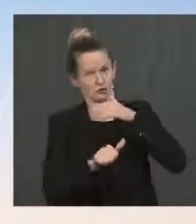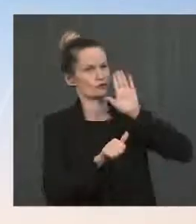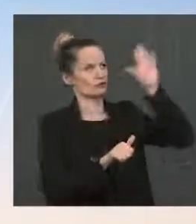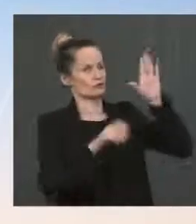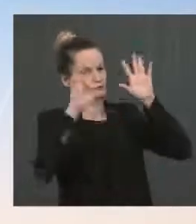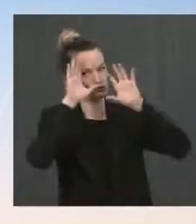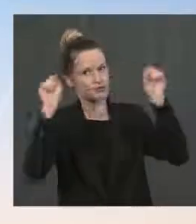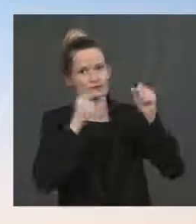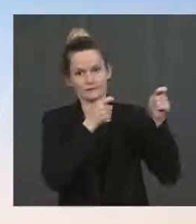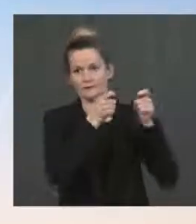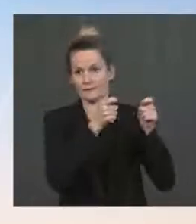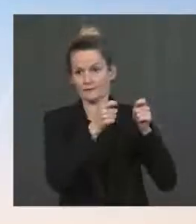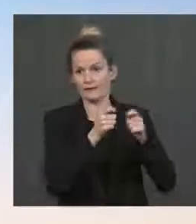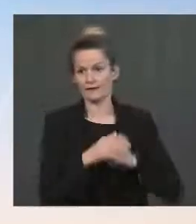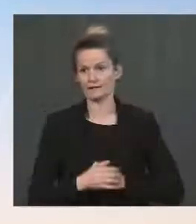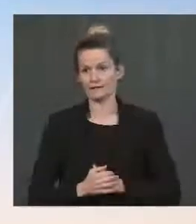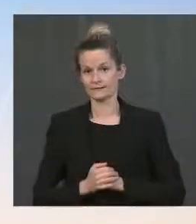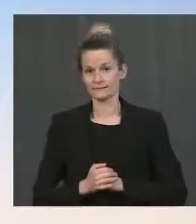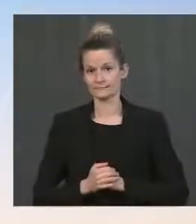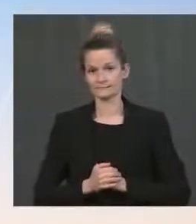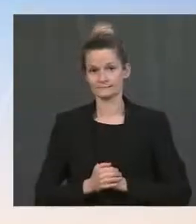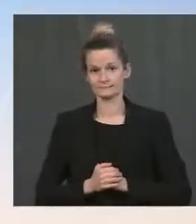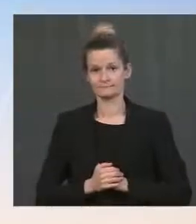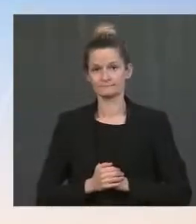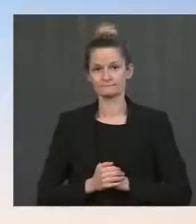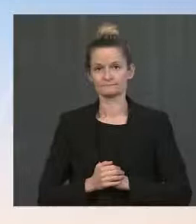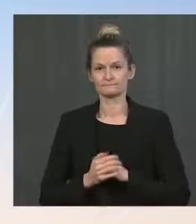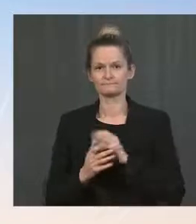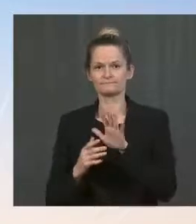Thanks, Jen. Mr. Secretary Frank, could you guys please go back to this